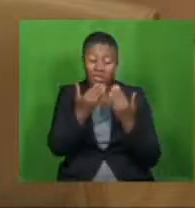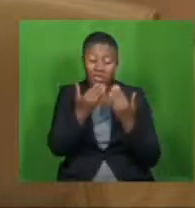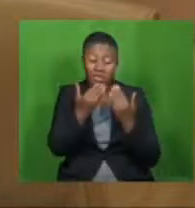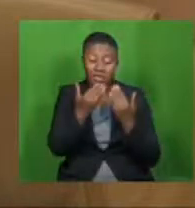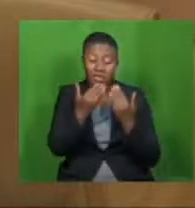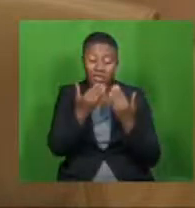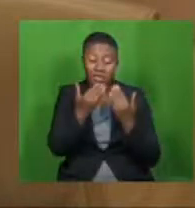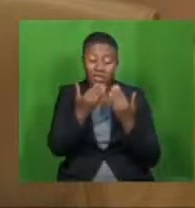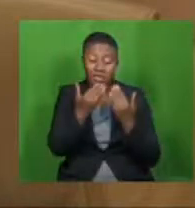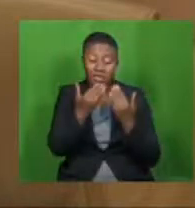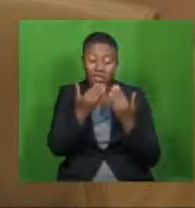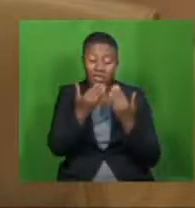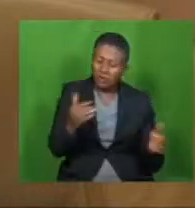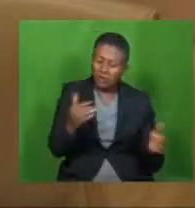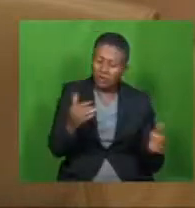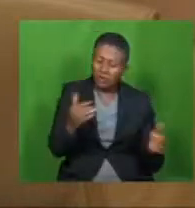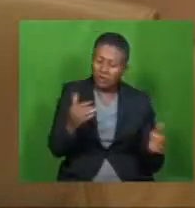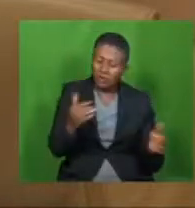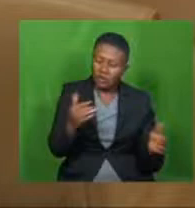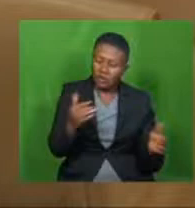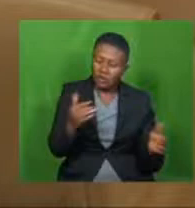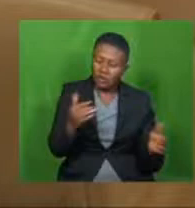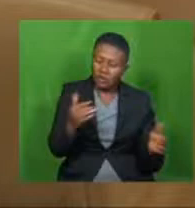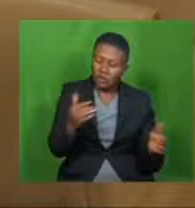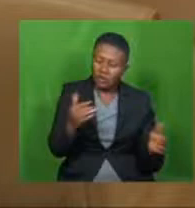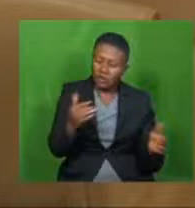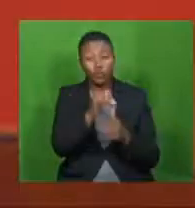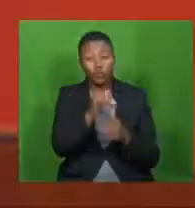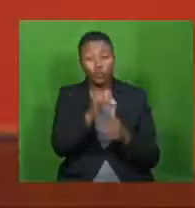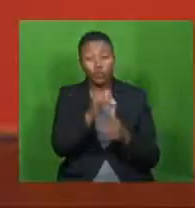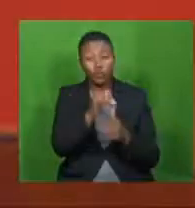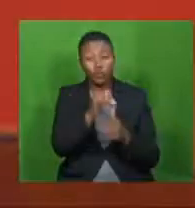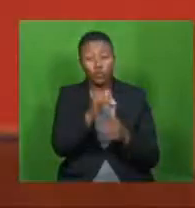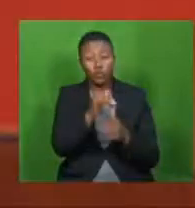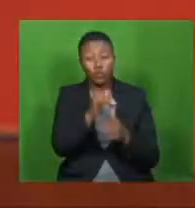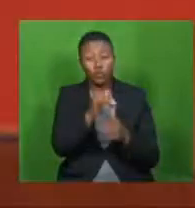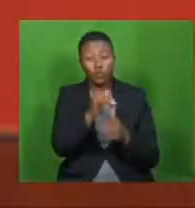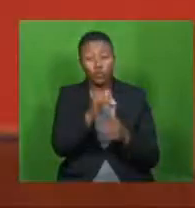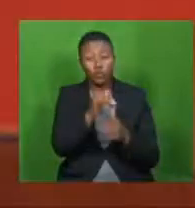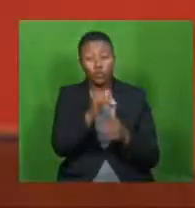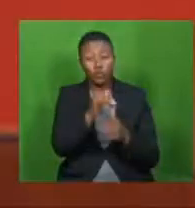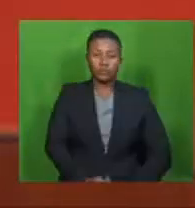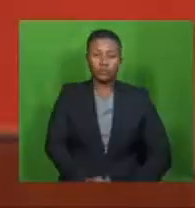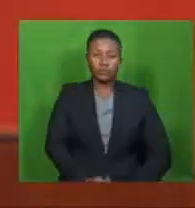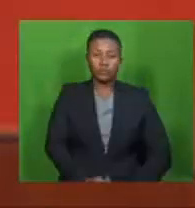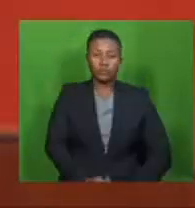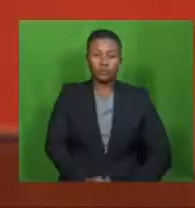work that he is doing. Thank you, Mr. Speaker.